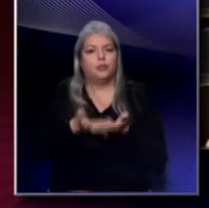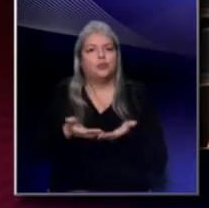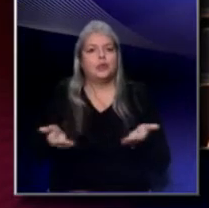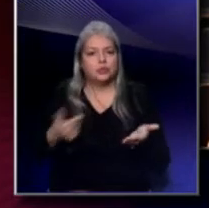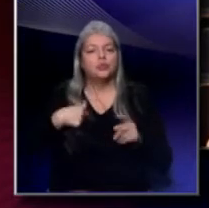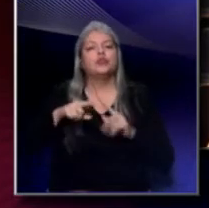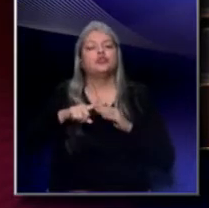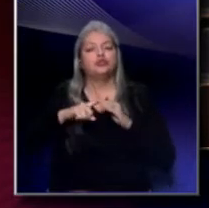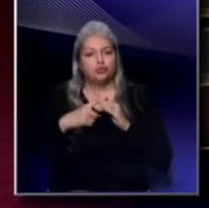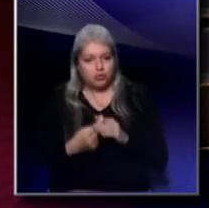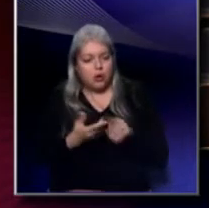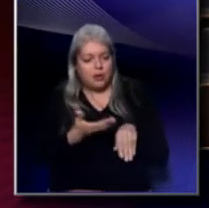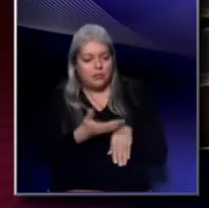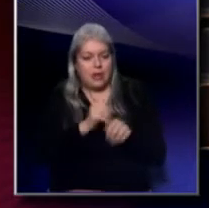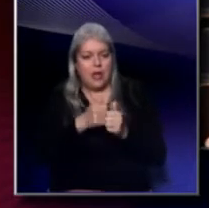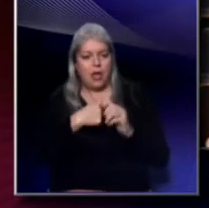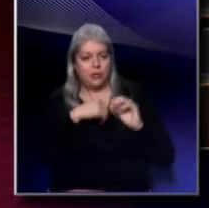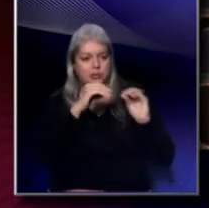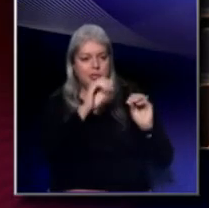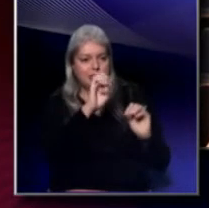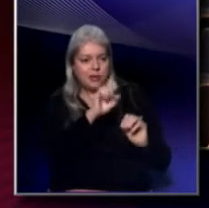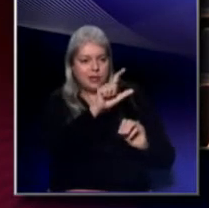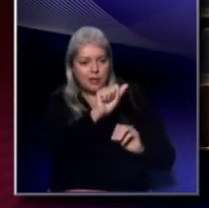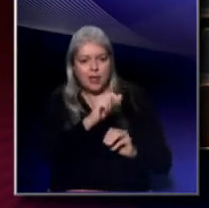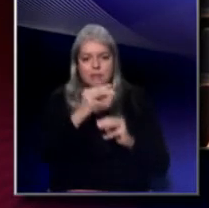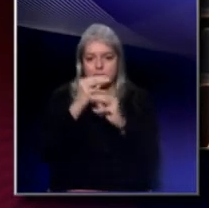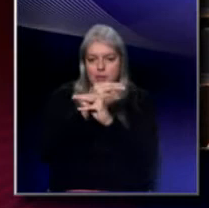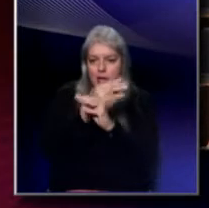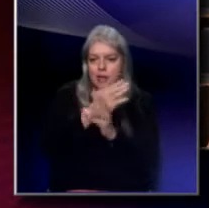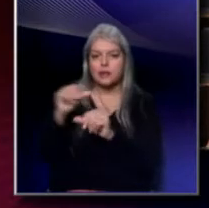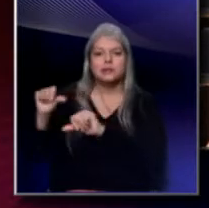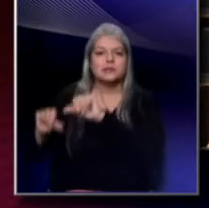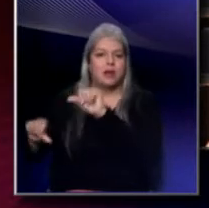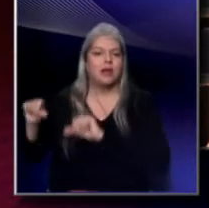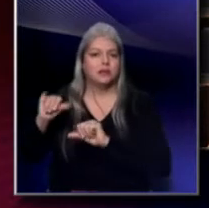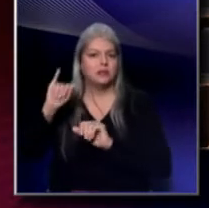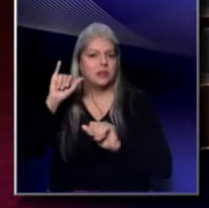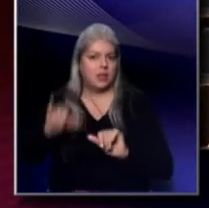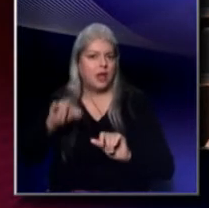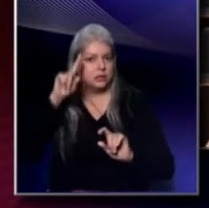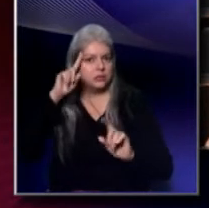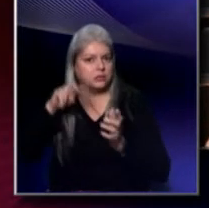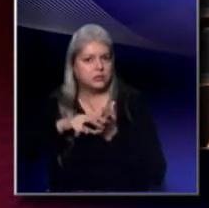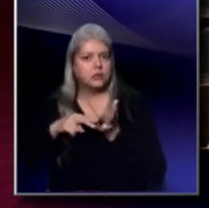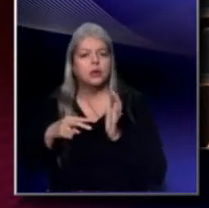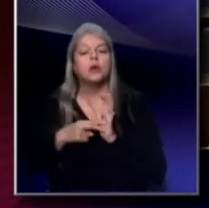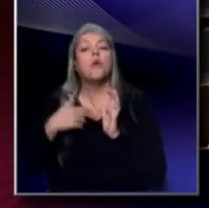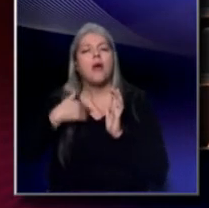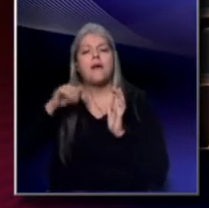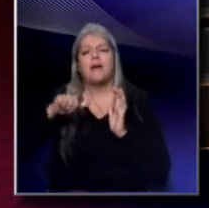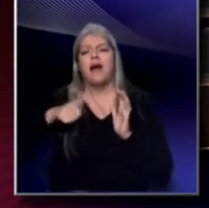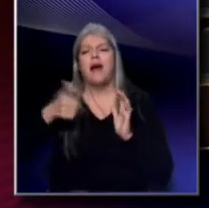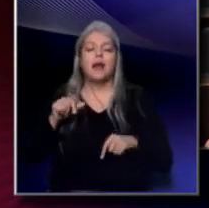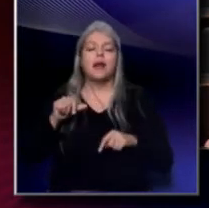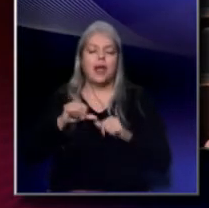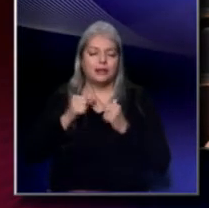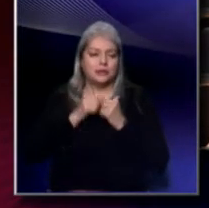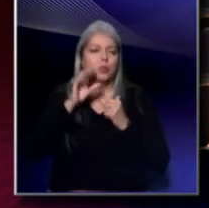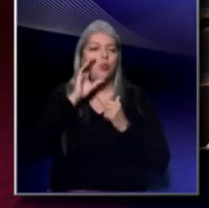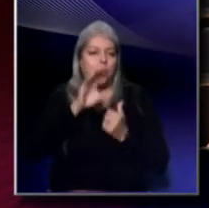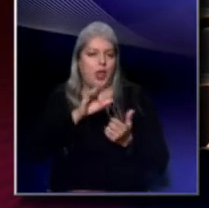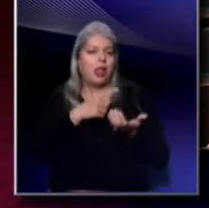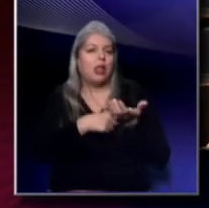shoring up, how we're teaching English language arts, mathematics, and science. There's going to be a lot of other curriculum won't be